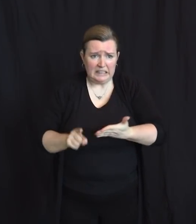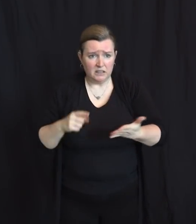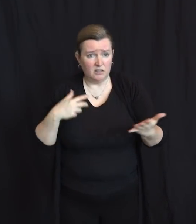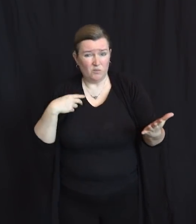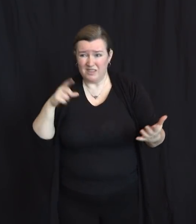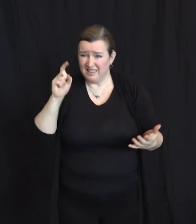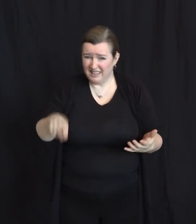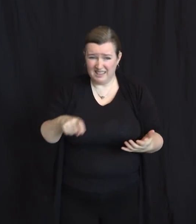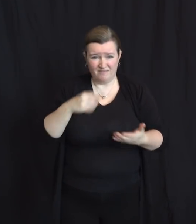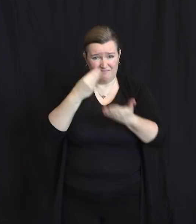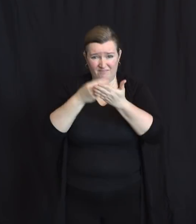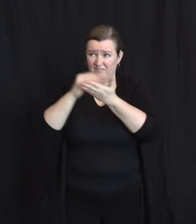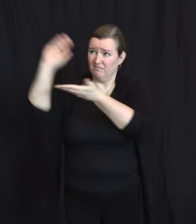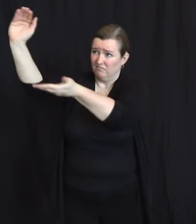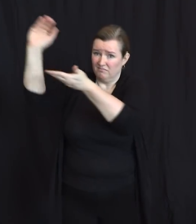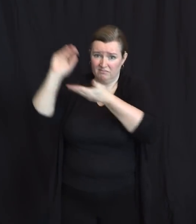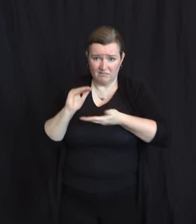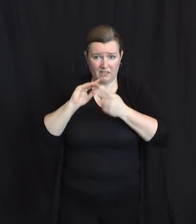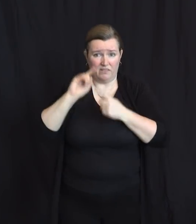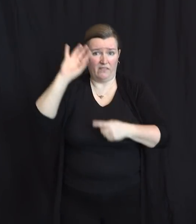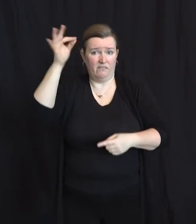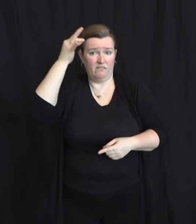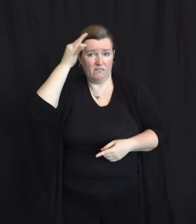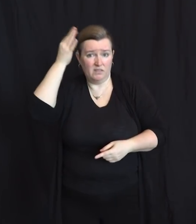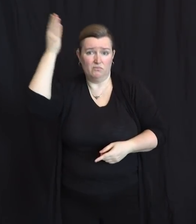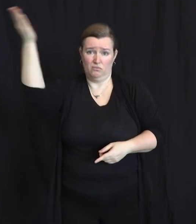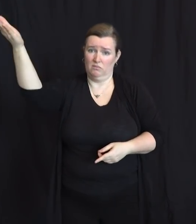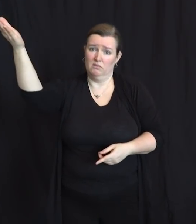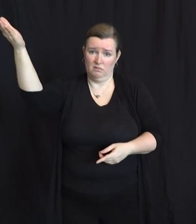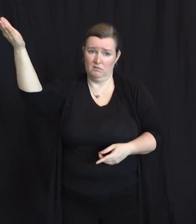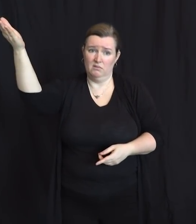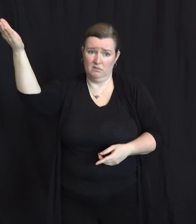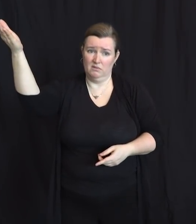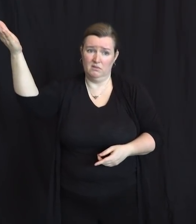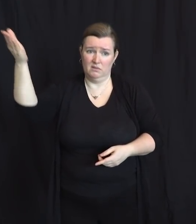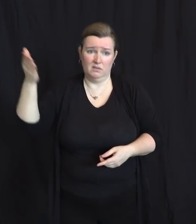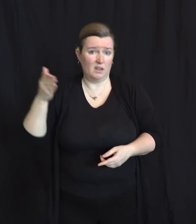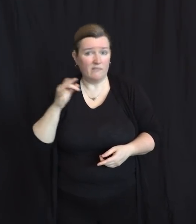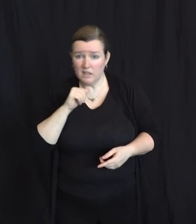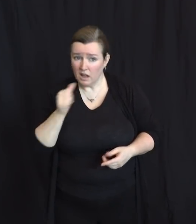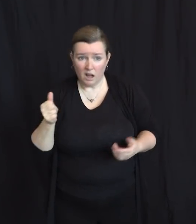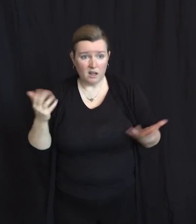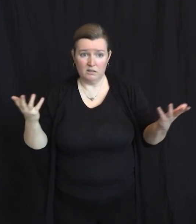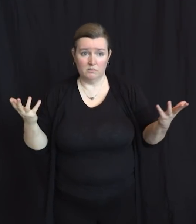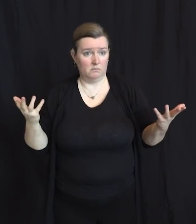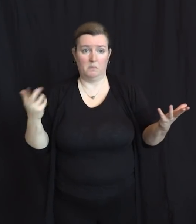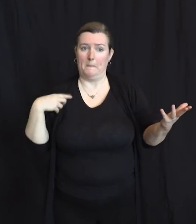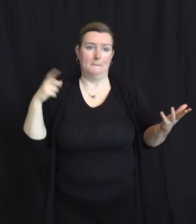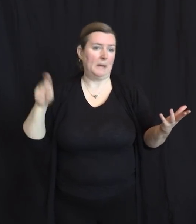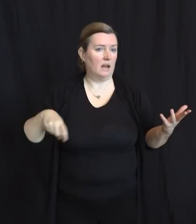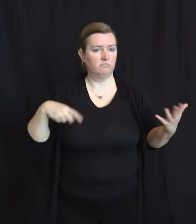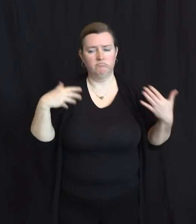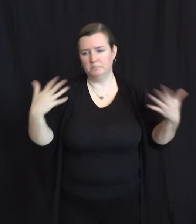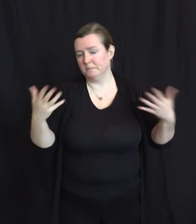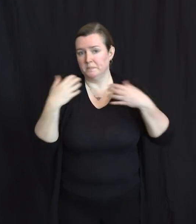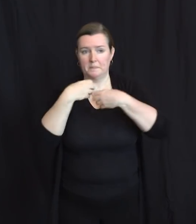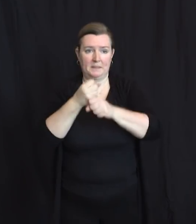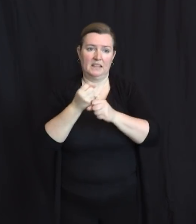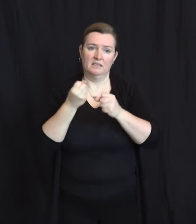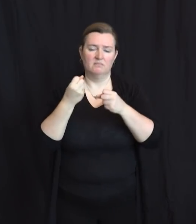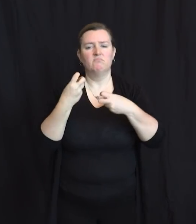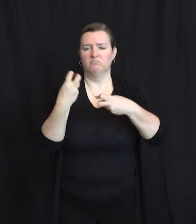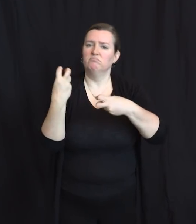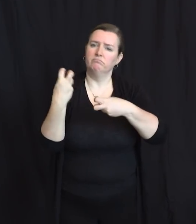flexible financial support from the federal government, we will be forced to make many difficult decisions